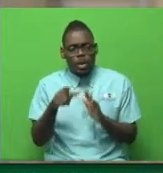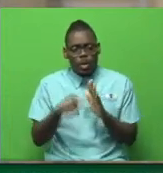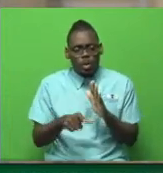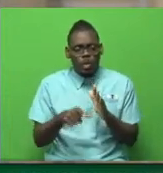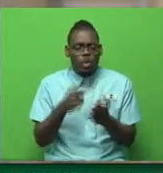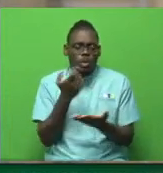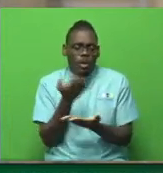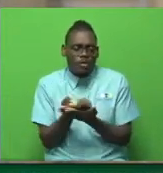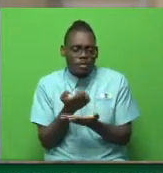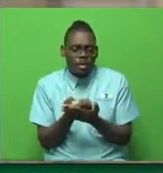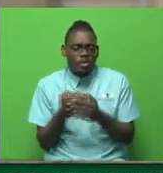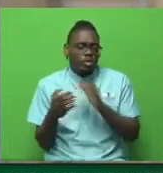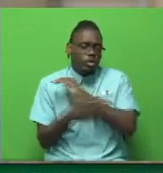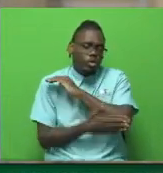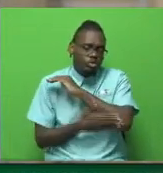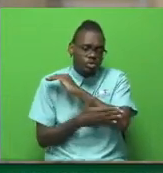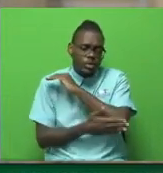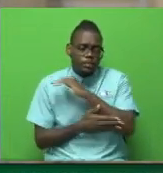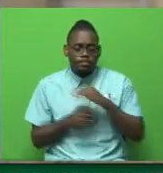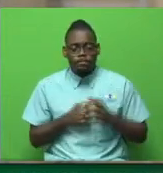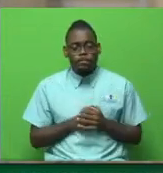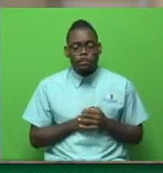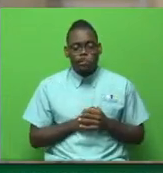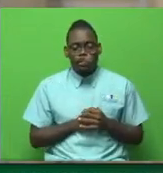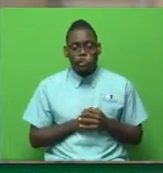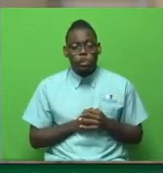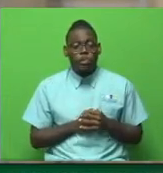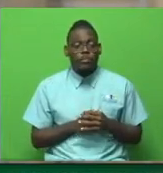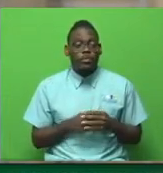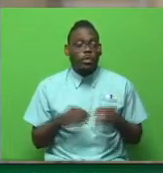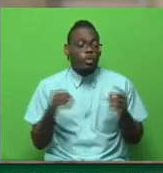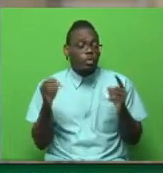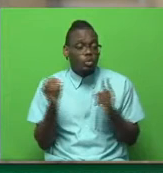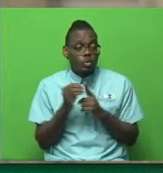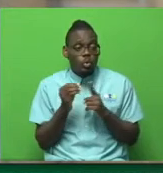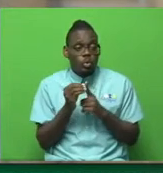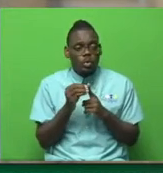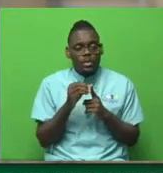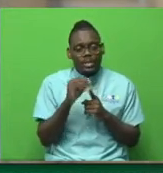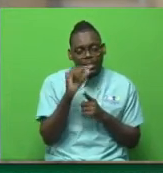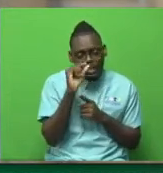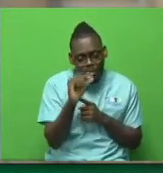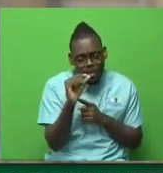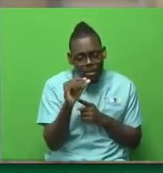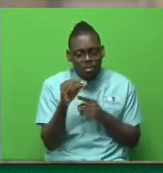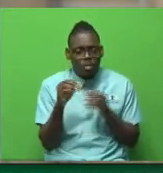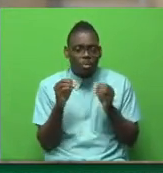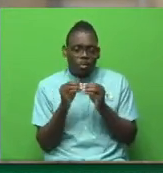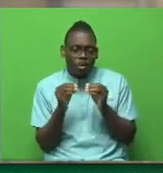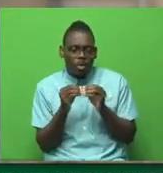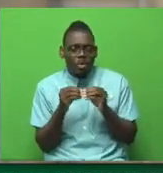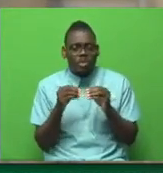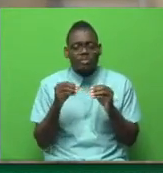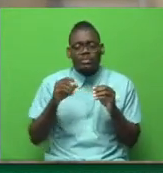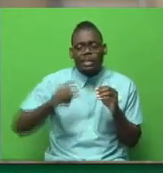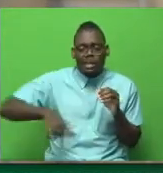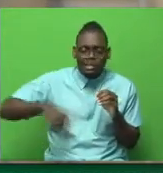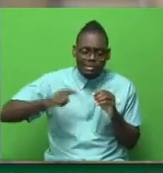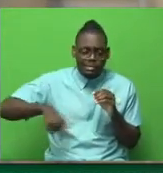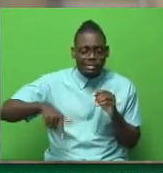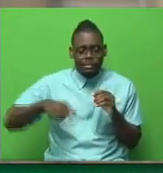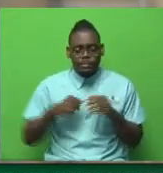access groups as too little too late however activists quickly slammed this new Accord